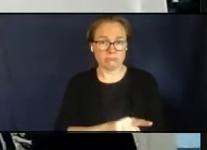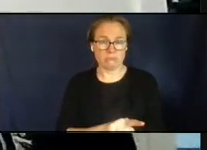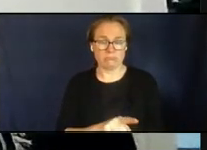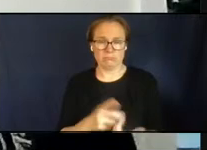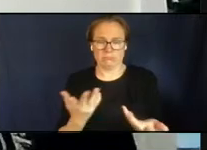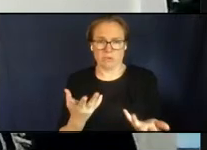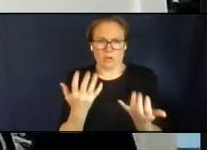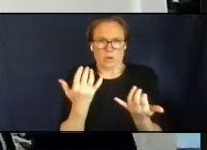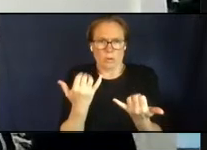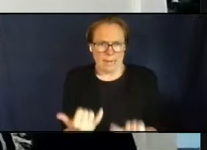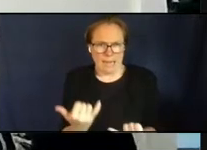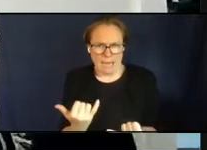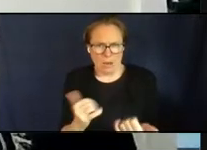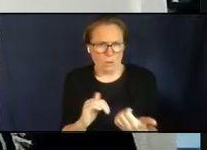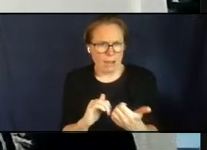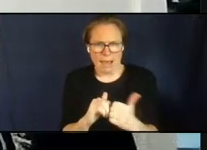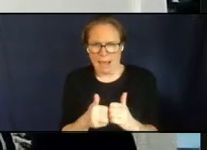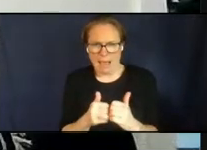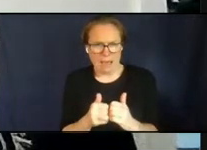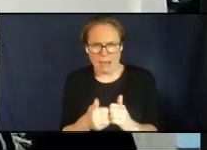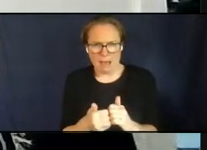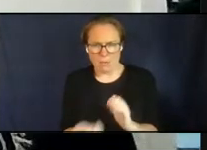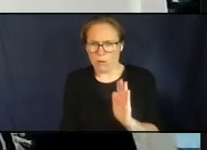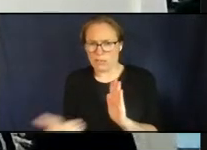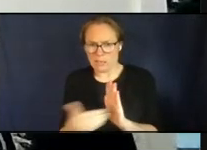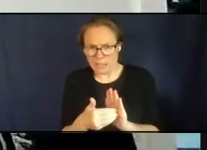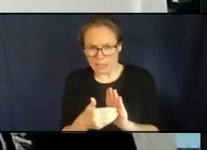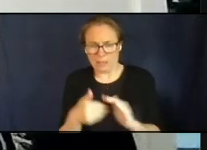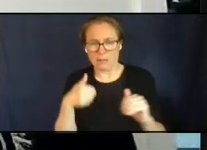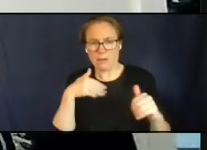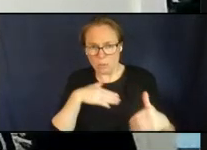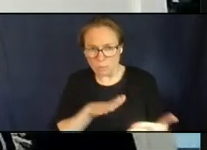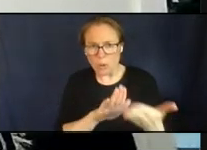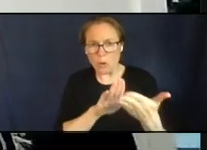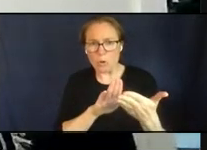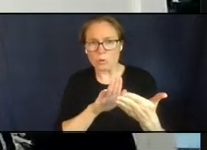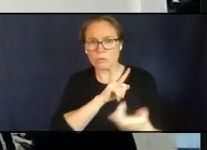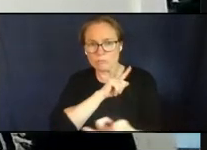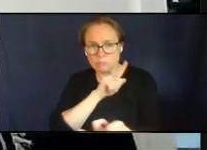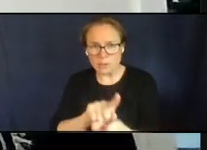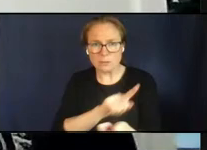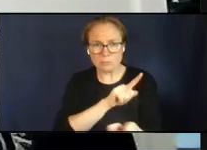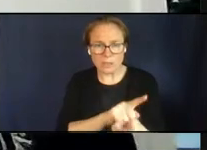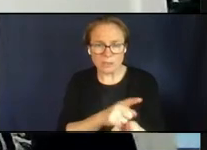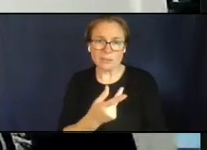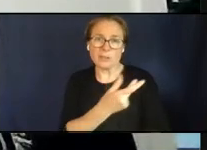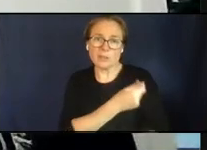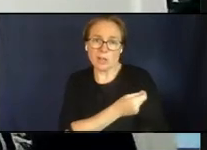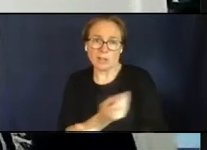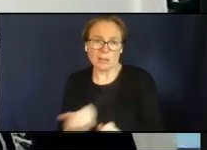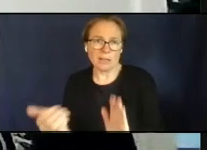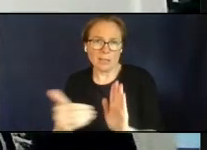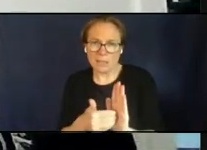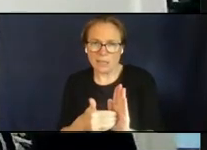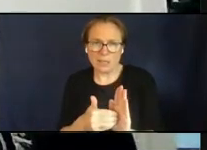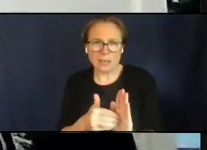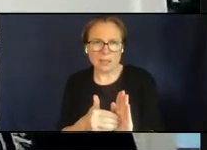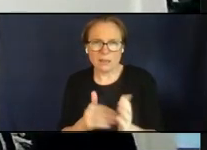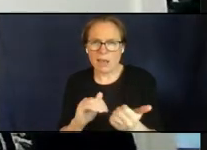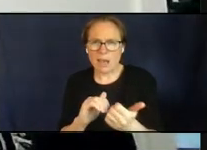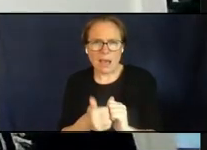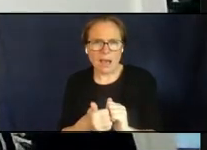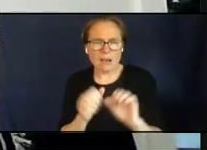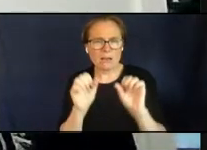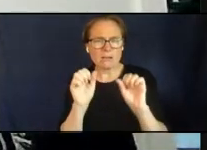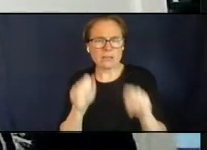about approaching some of those same populations from a more, you know, informed or experienced basis, if